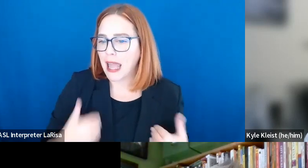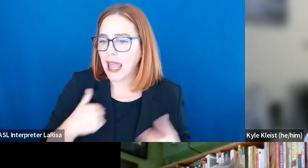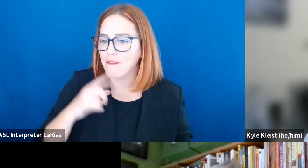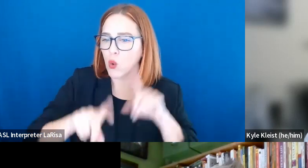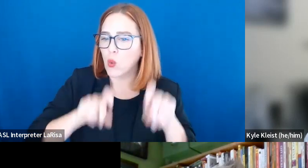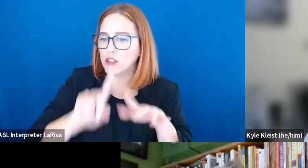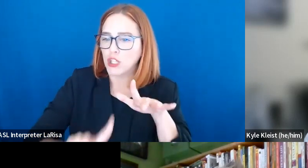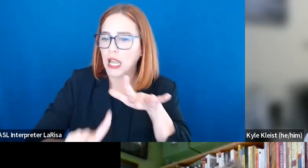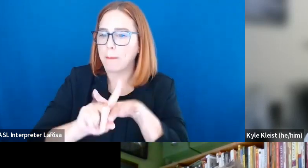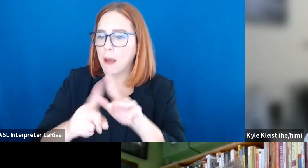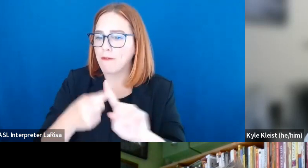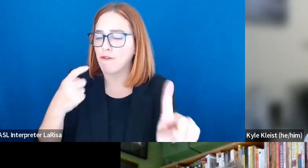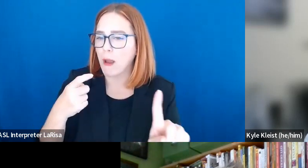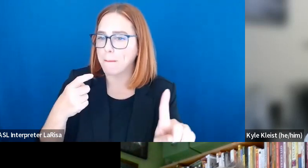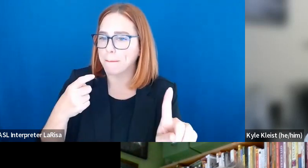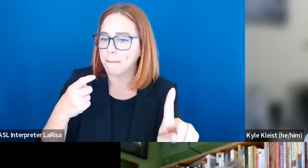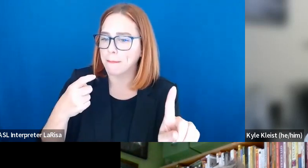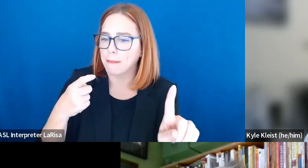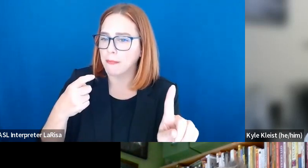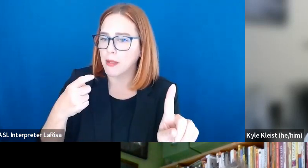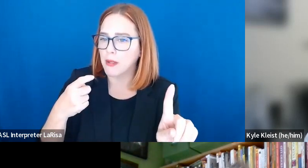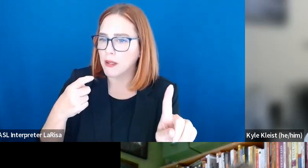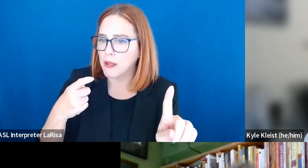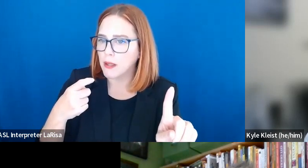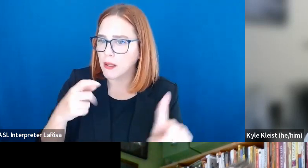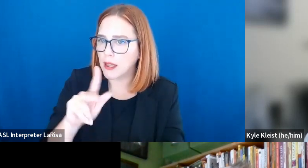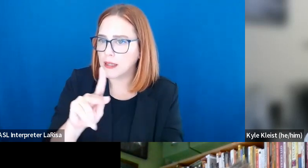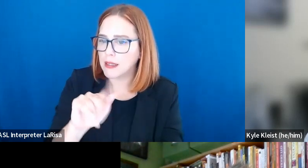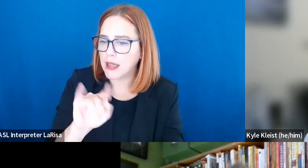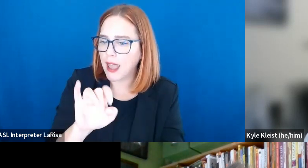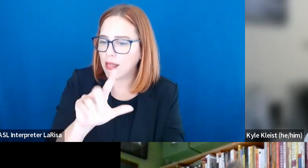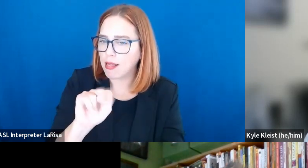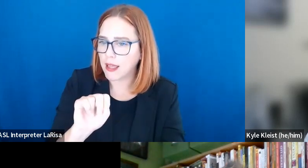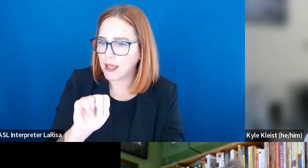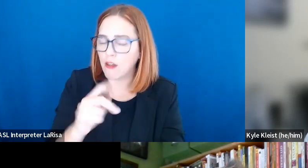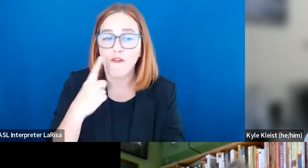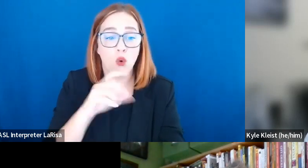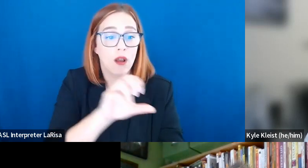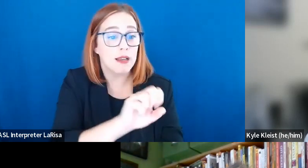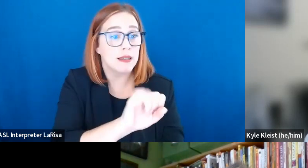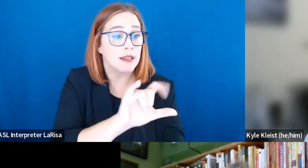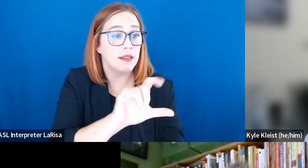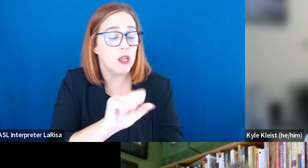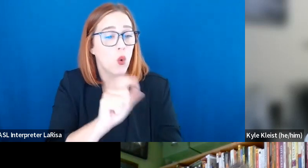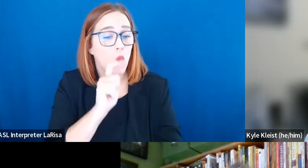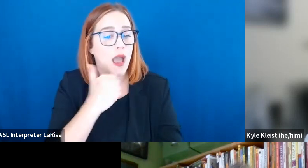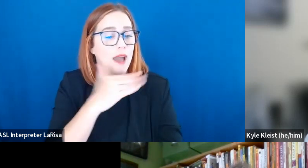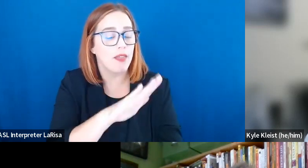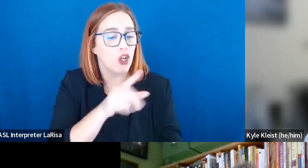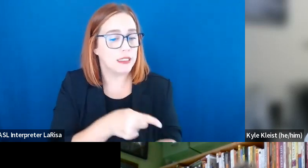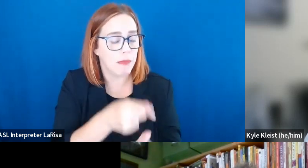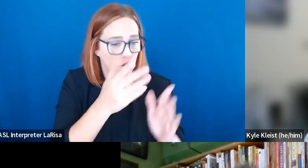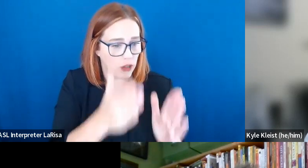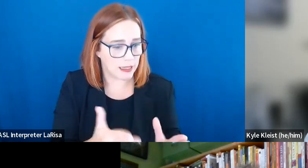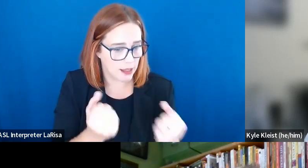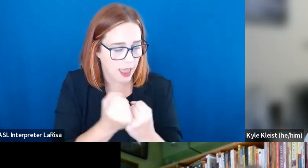Caitlin. It says, for SEALs who have their IL specialists, advocates also providing